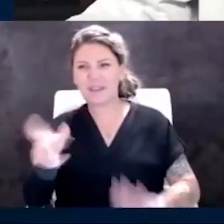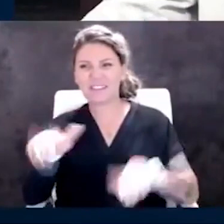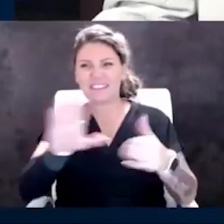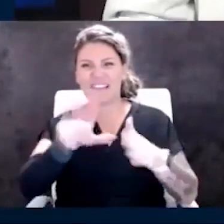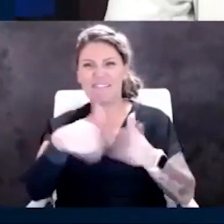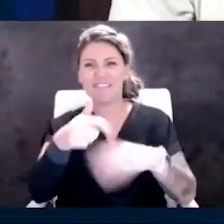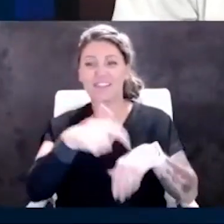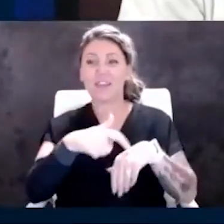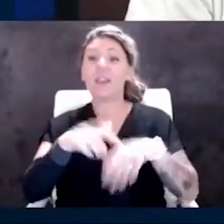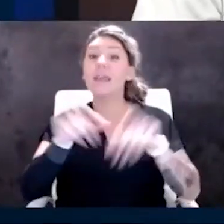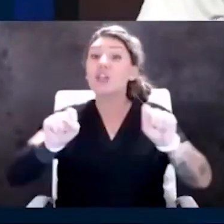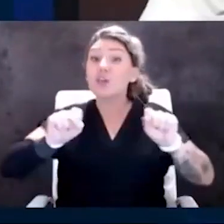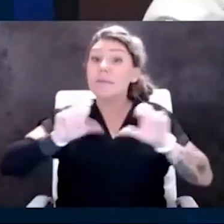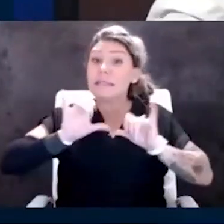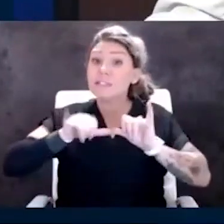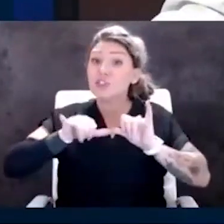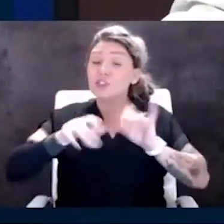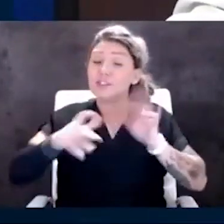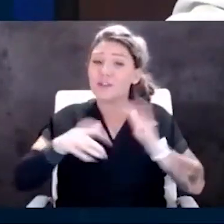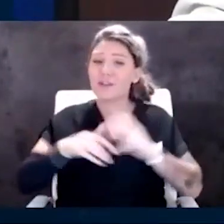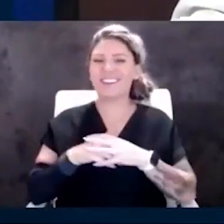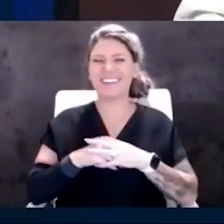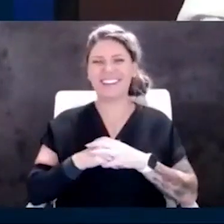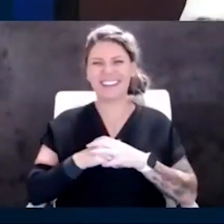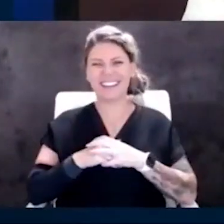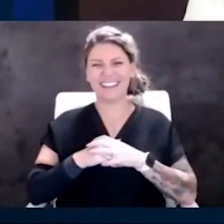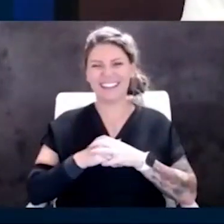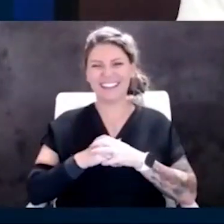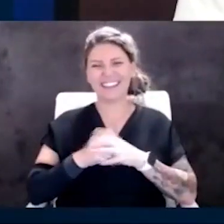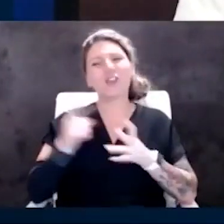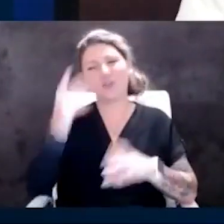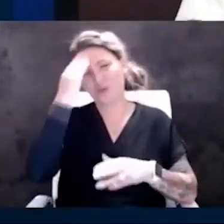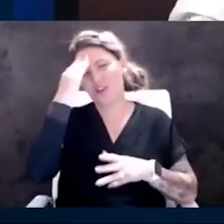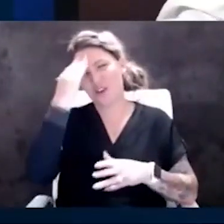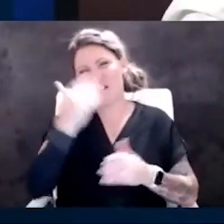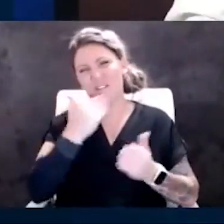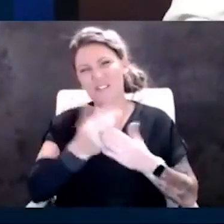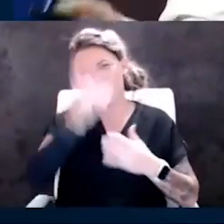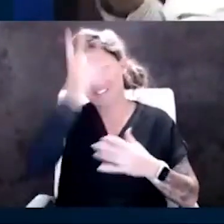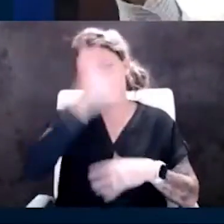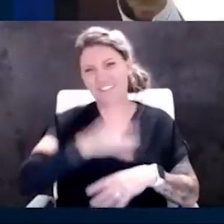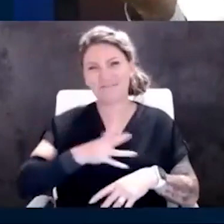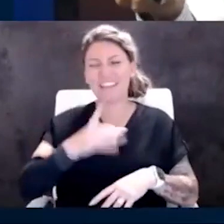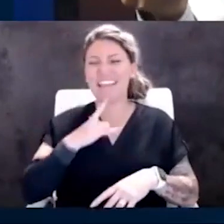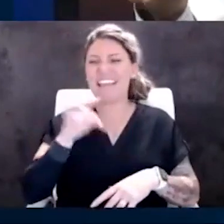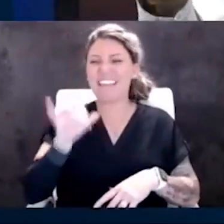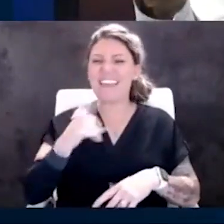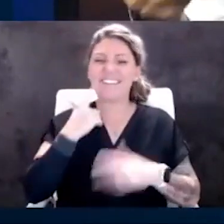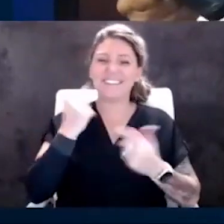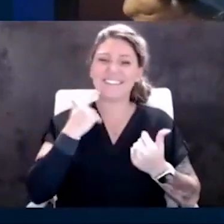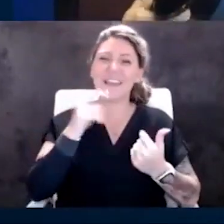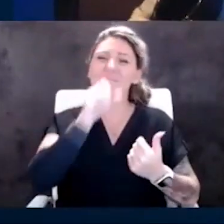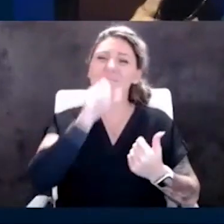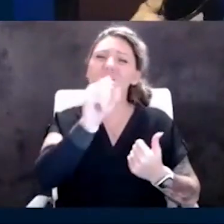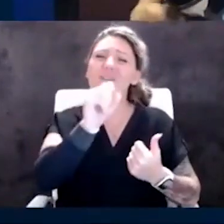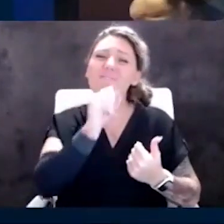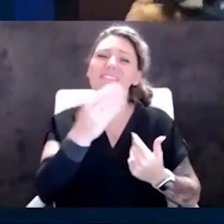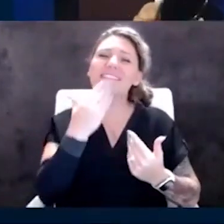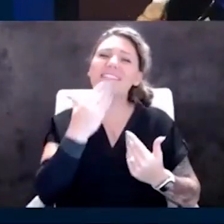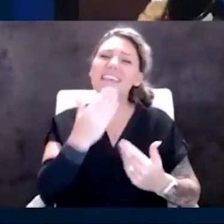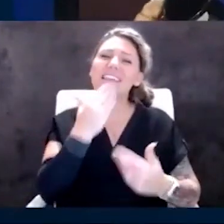though. Right. Okay, we'll take that. You're a good man. Thank you. That's hilarious. Thank my mom. I love it. Thanks mom. to Mr. and